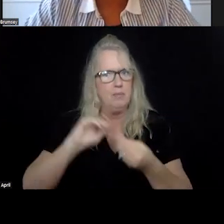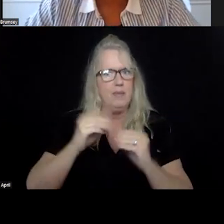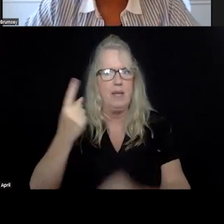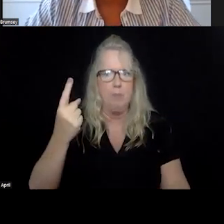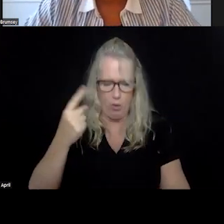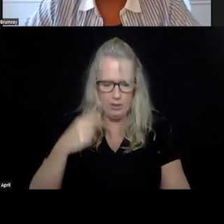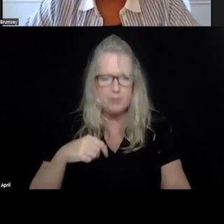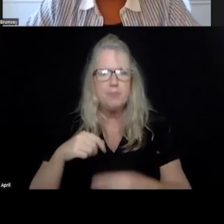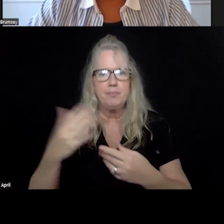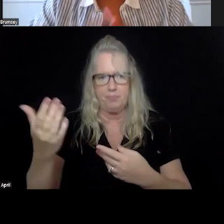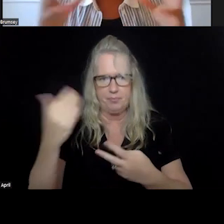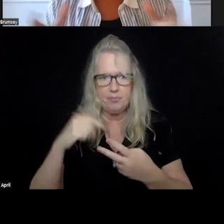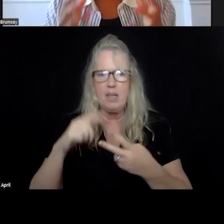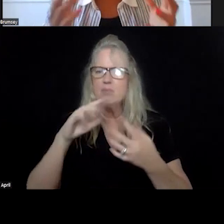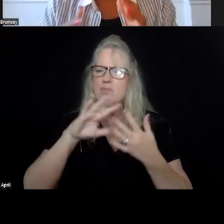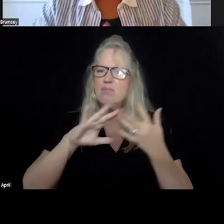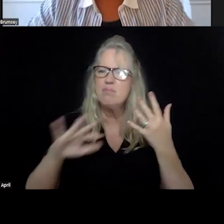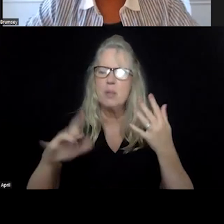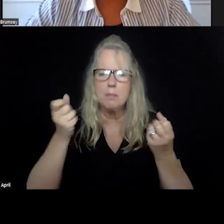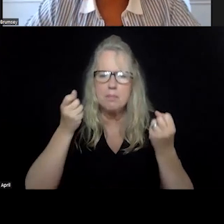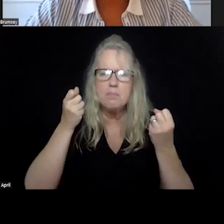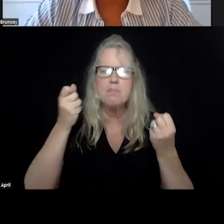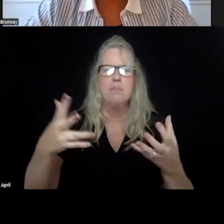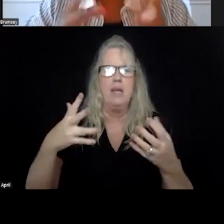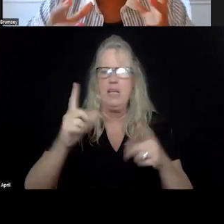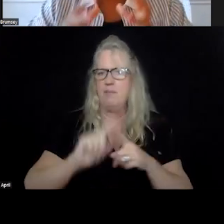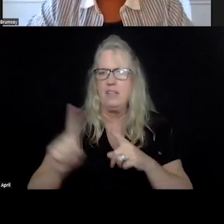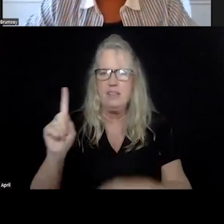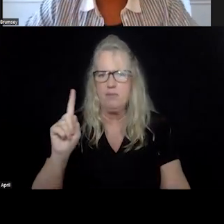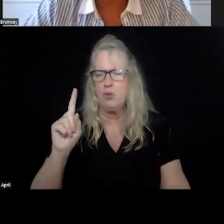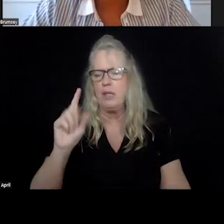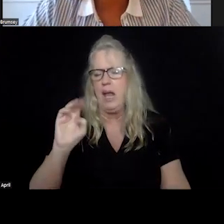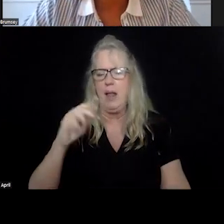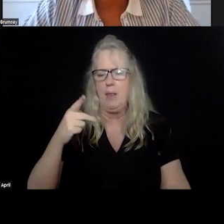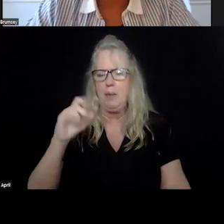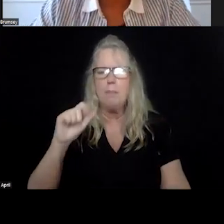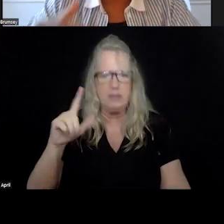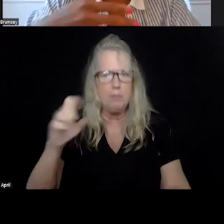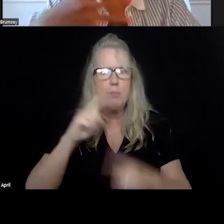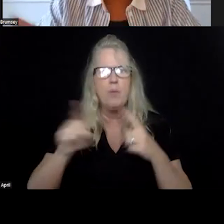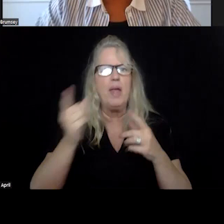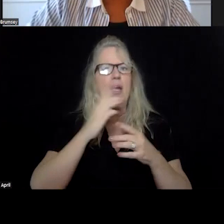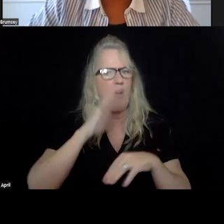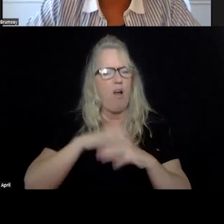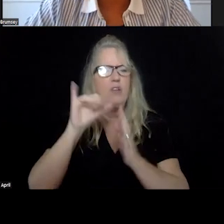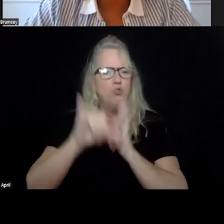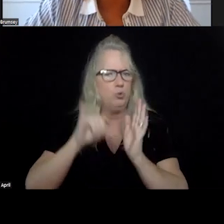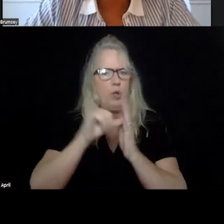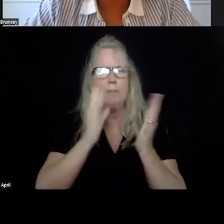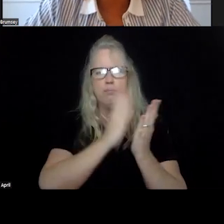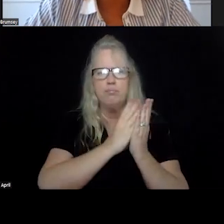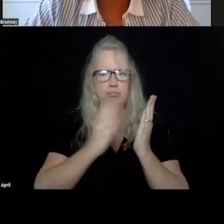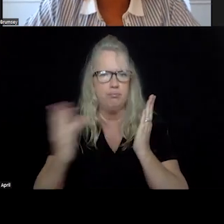issue. And so many of the episodes are cataloged on YouTube. Go all the way through the